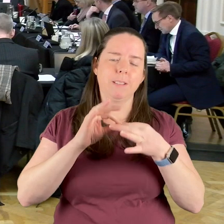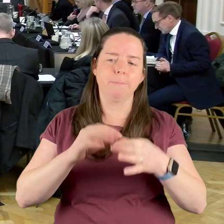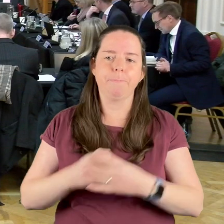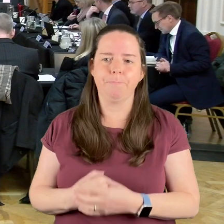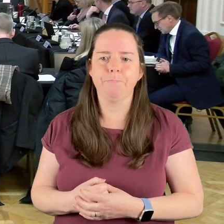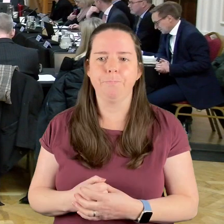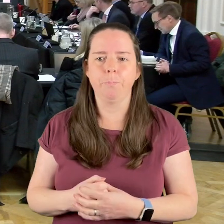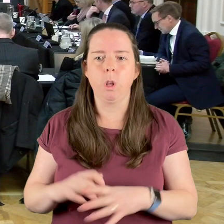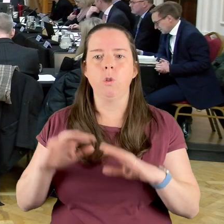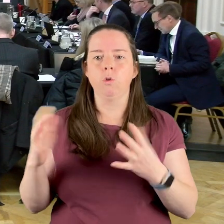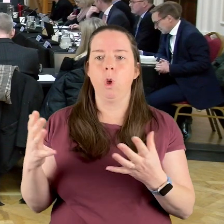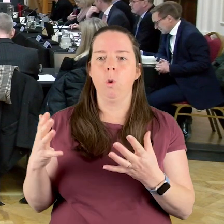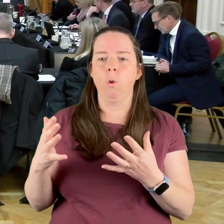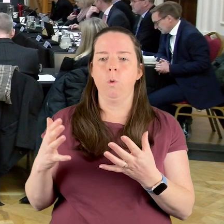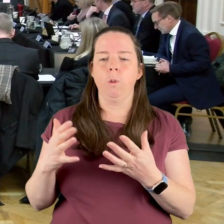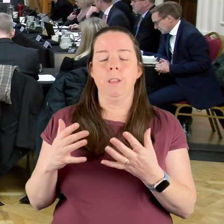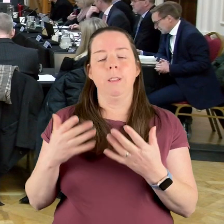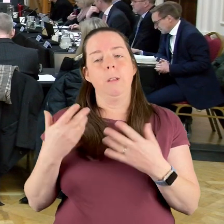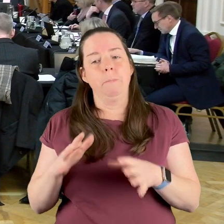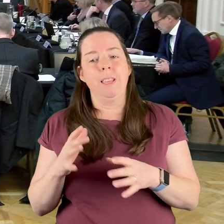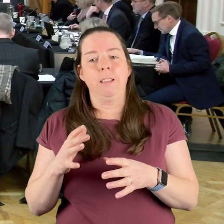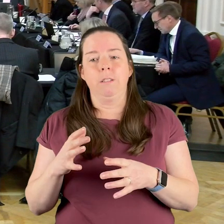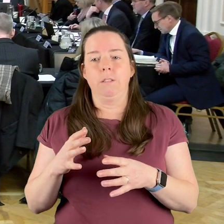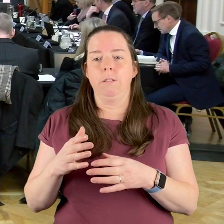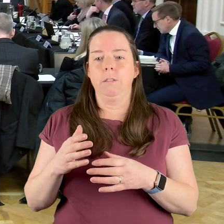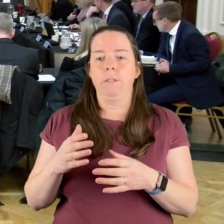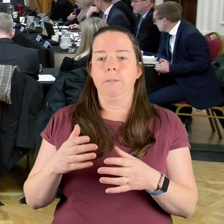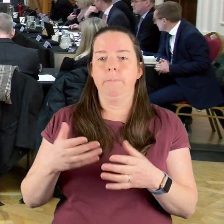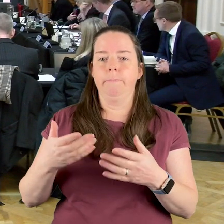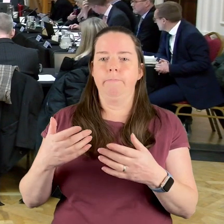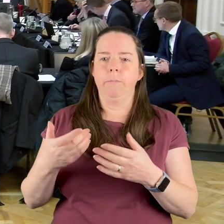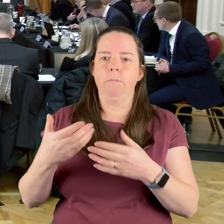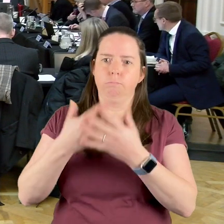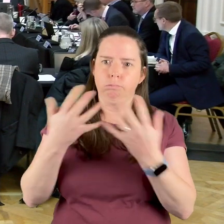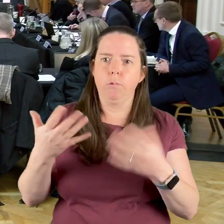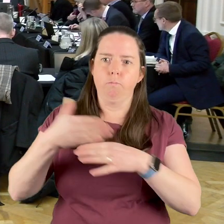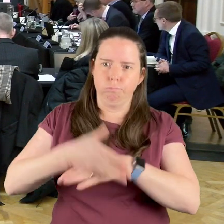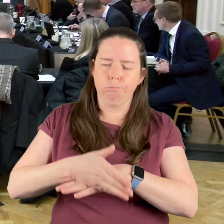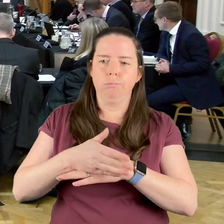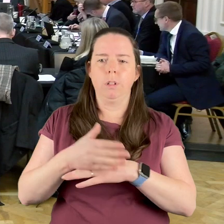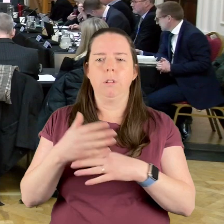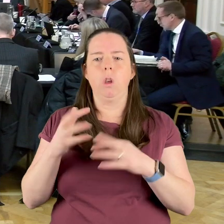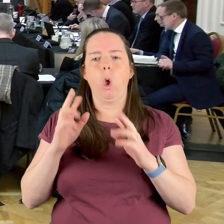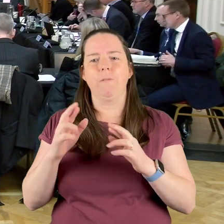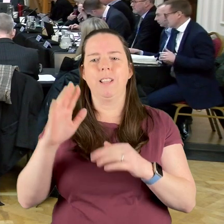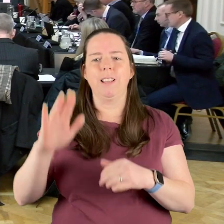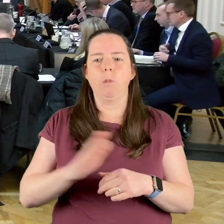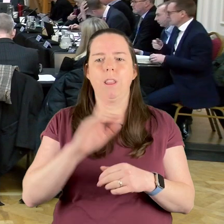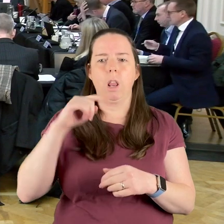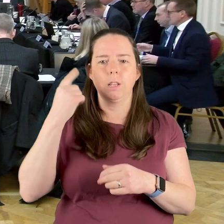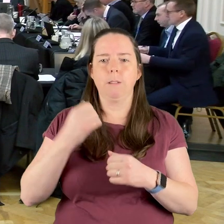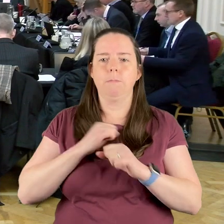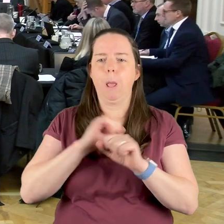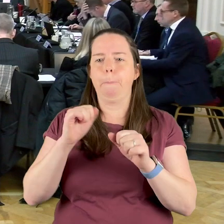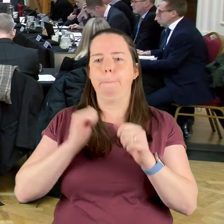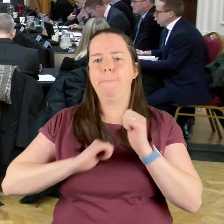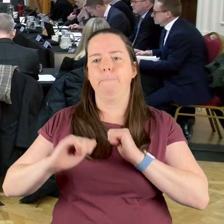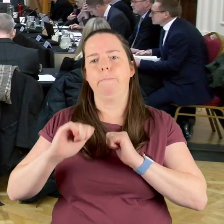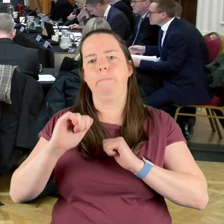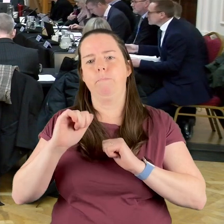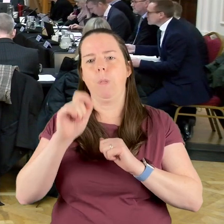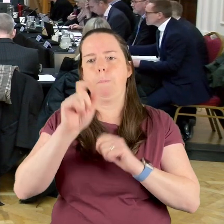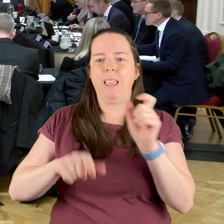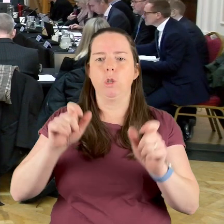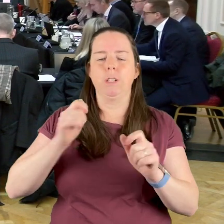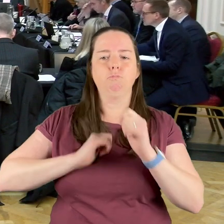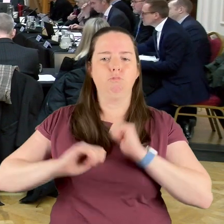much about relationships as it is about anything else. So with that as a base, we've actually done quite a lot, and